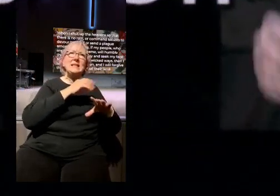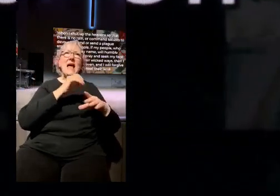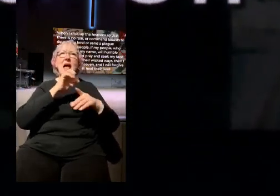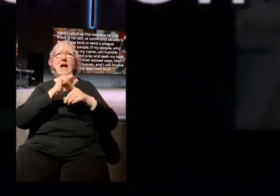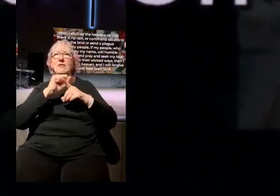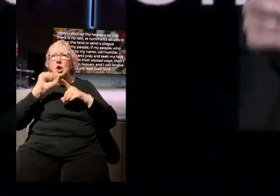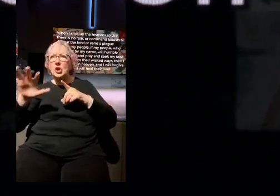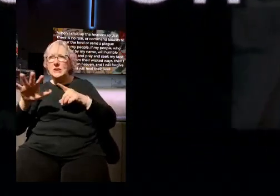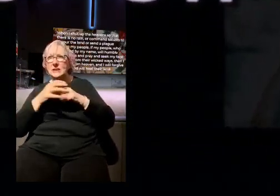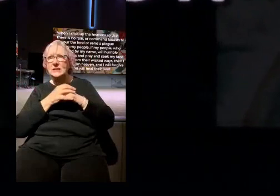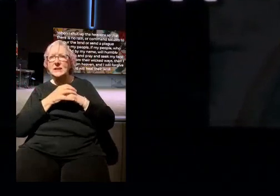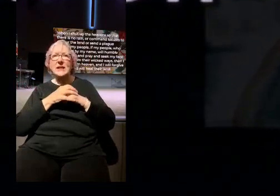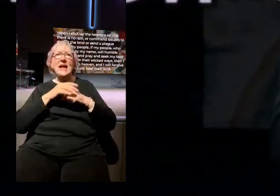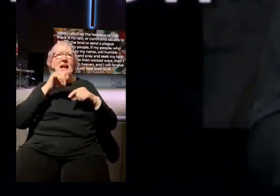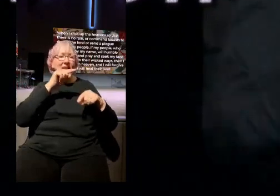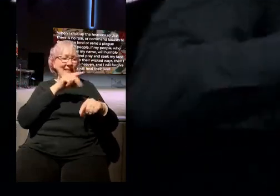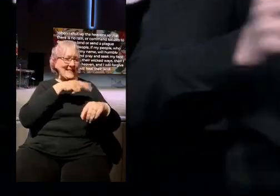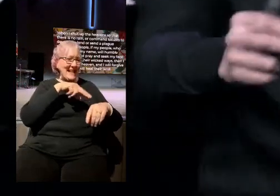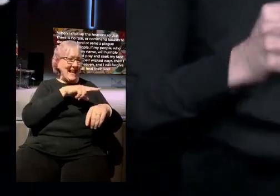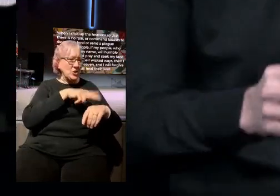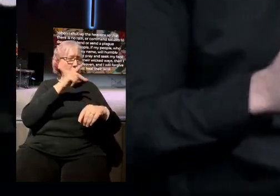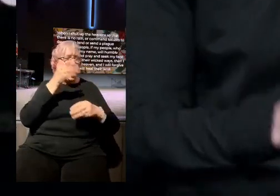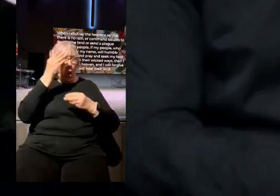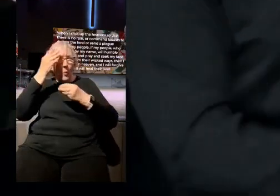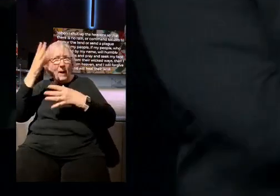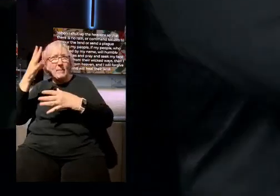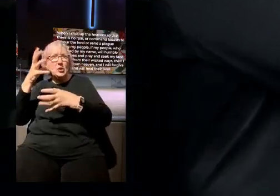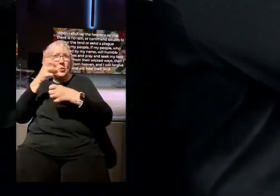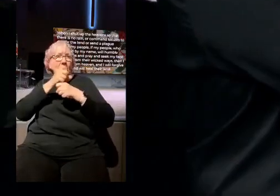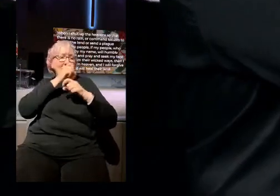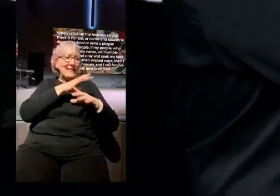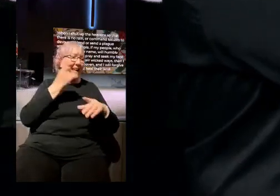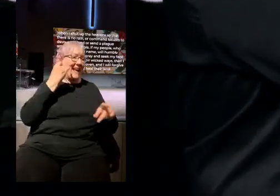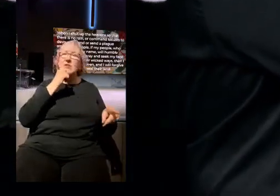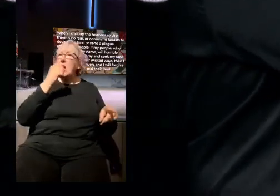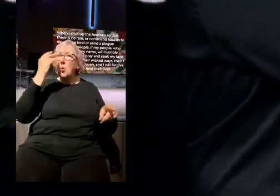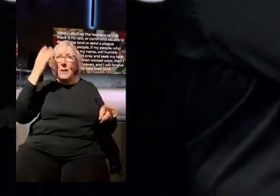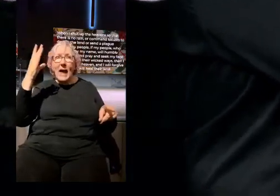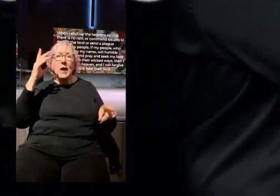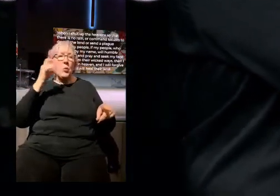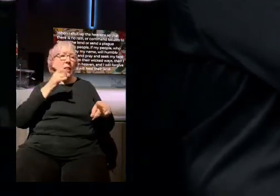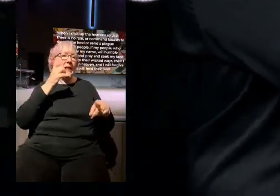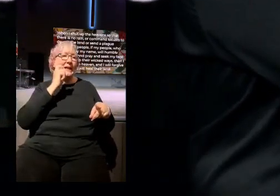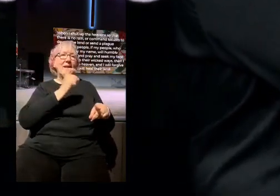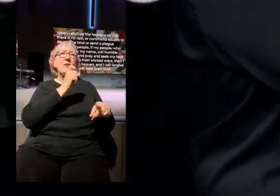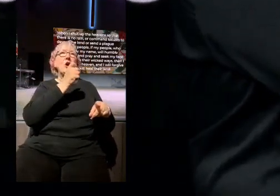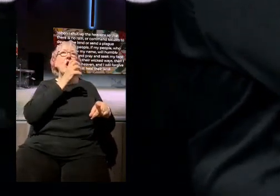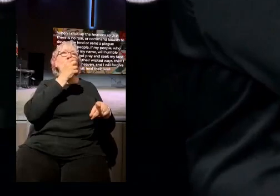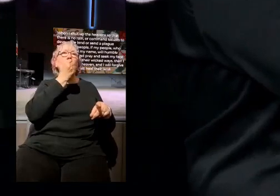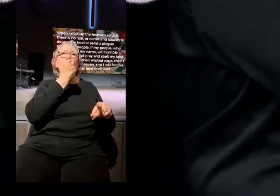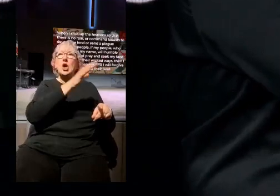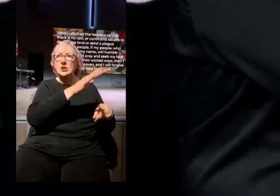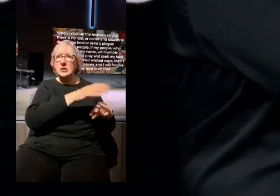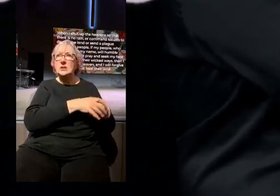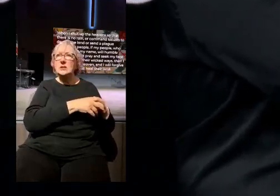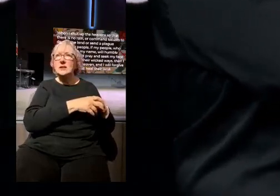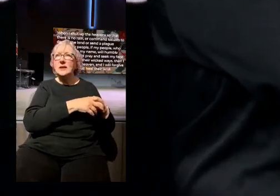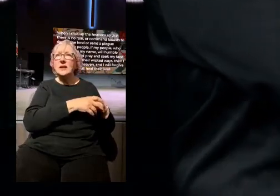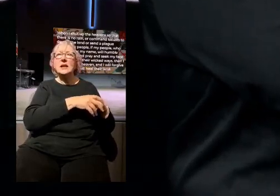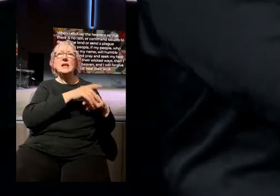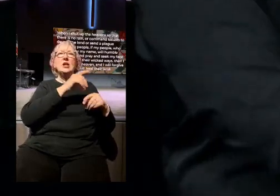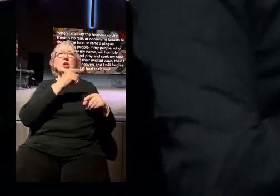the blessings. If this nation does not obey me, they get these curses. And to an agricultural nation, these